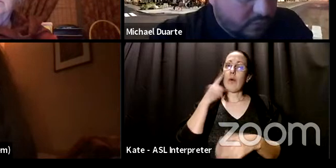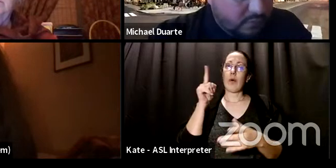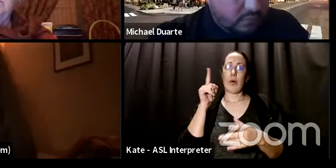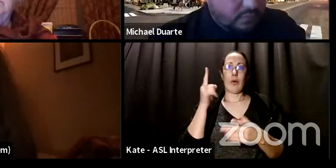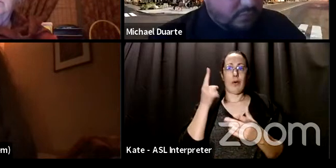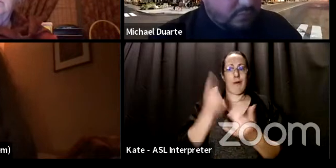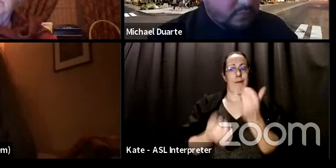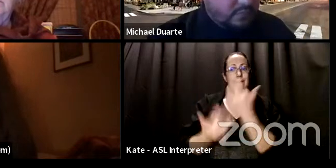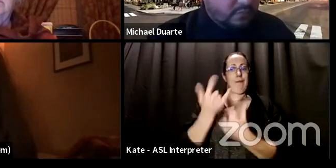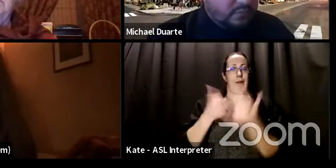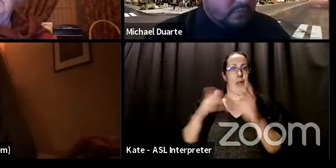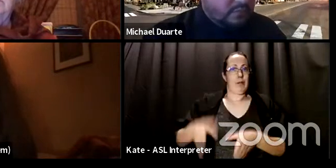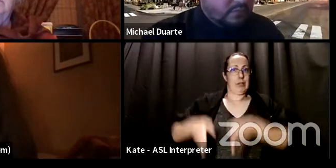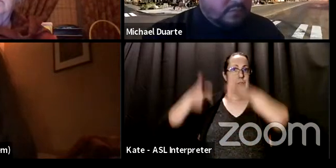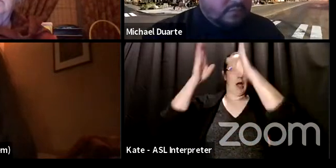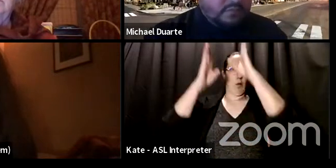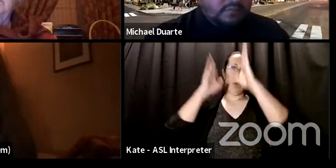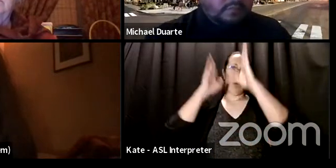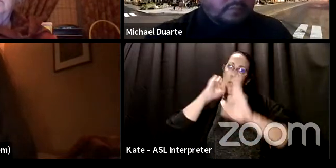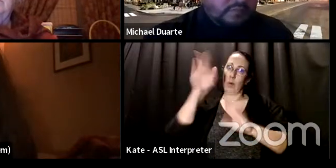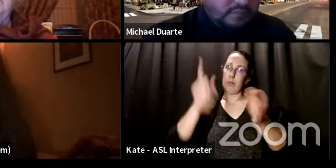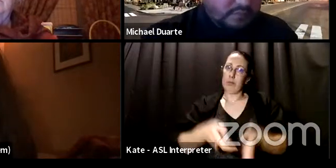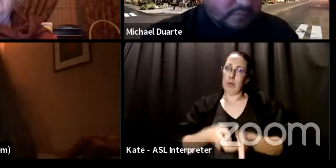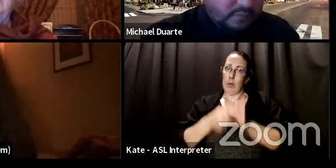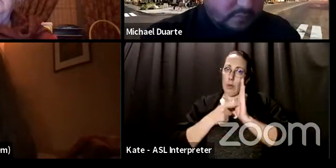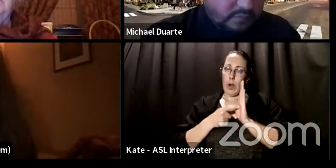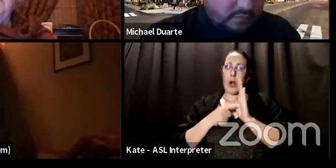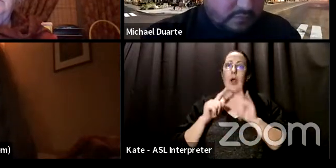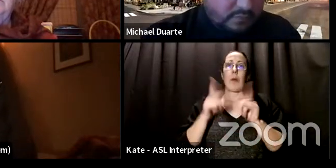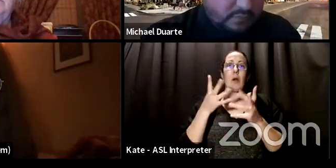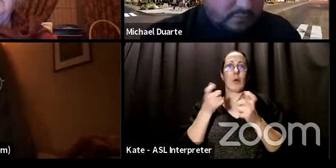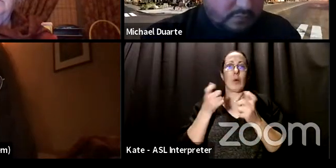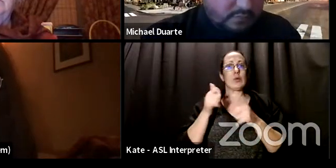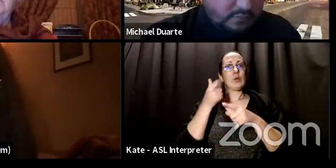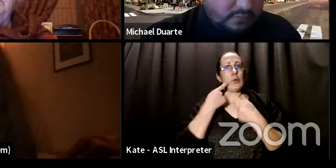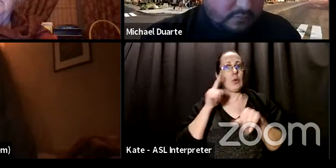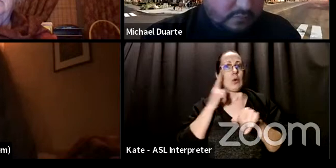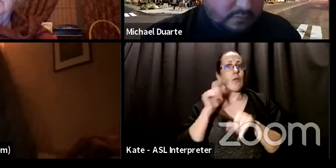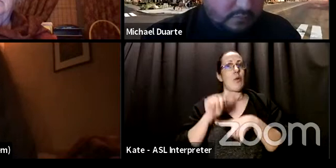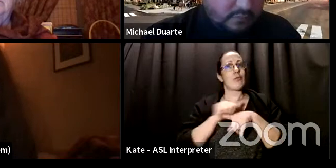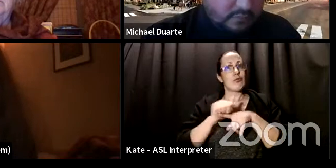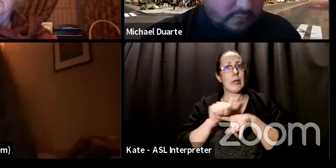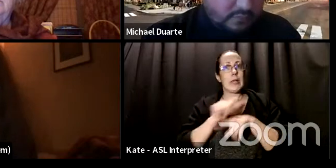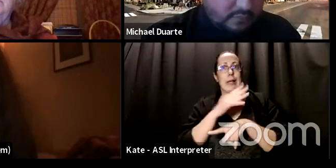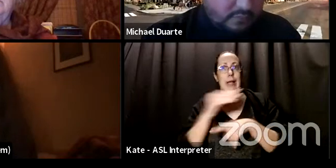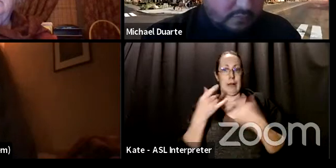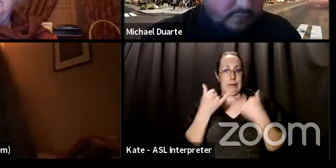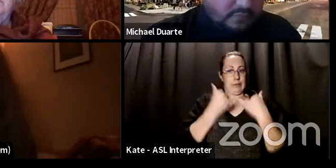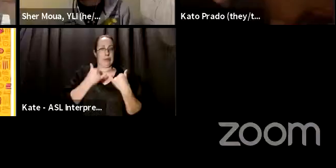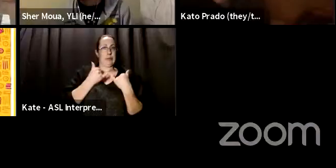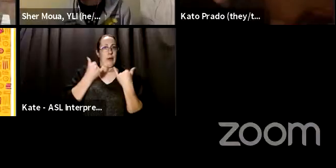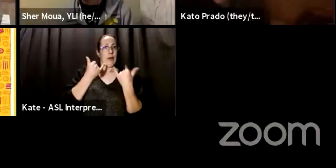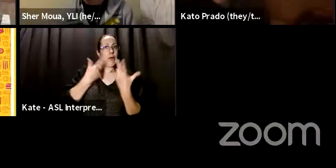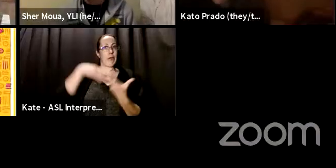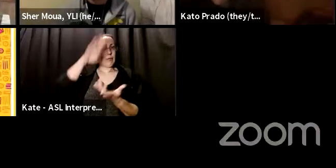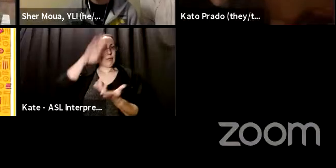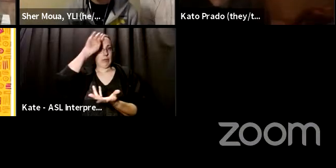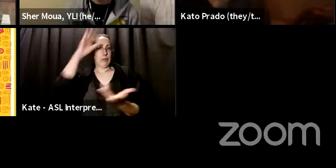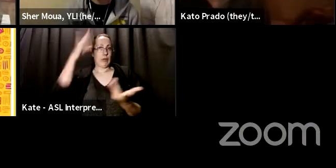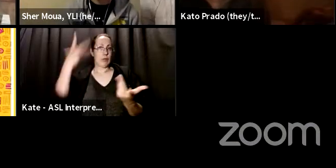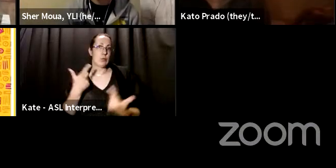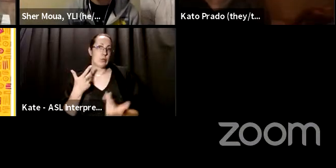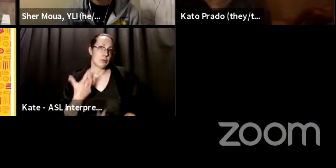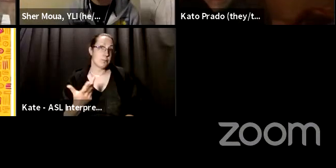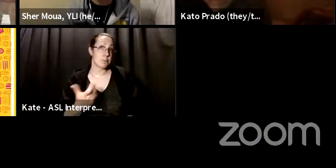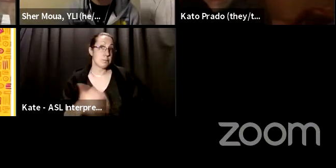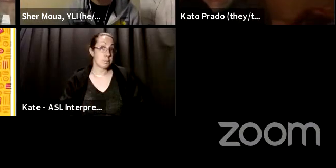burn tower that is needed in the area, that works for both training future firefighters and current firefighters.